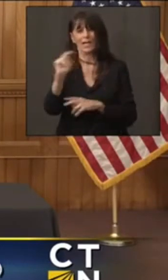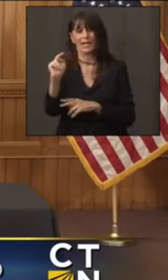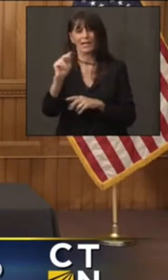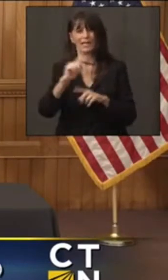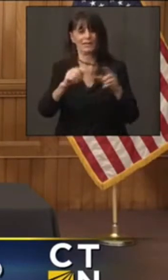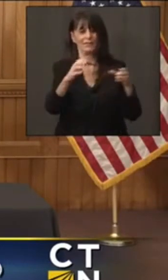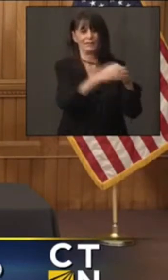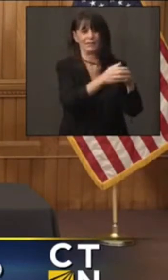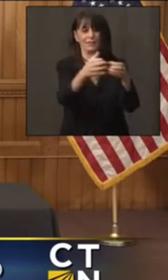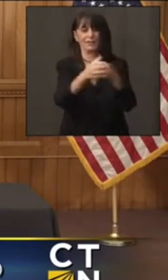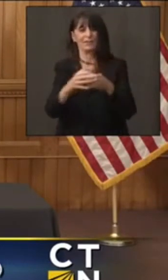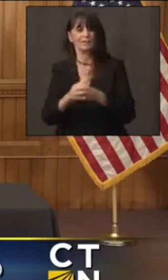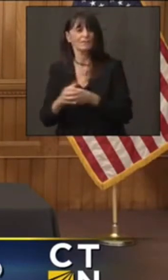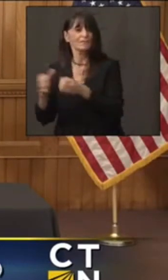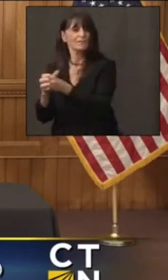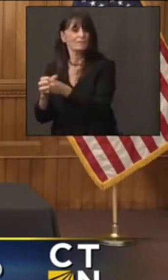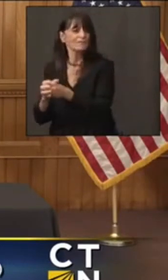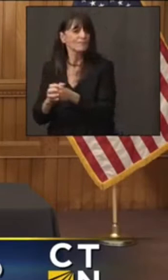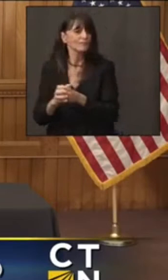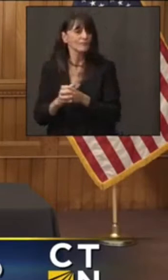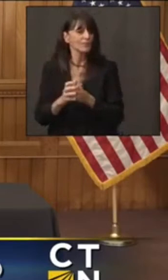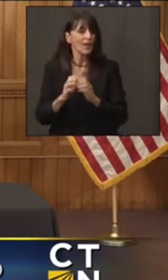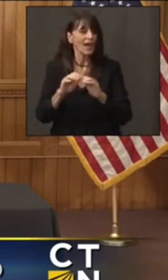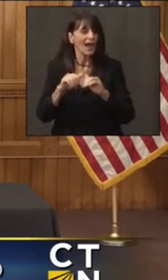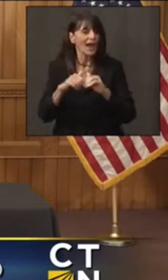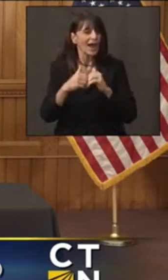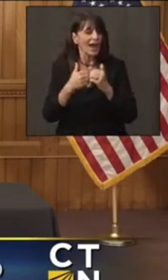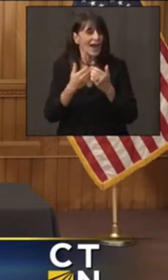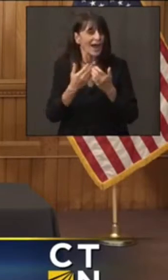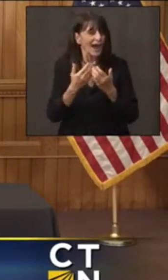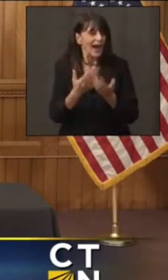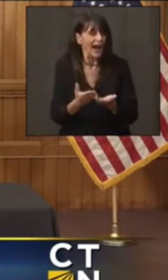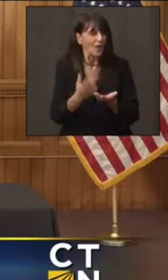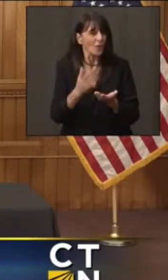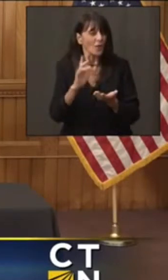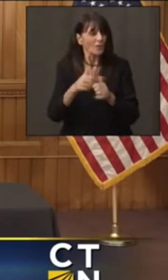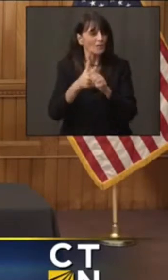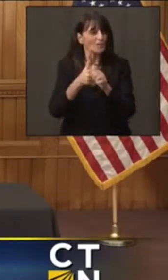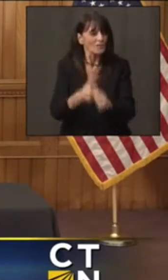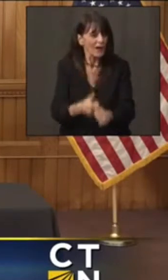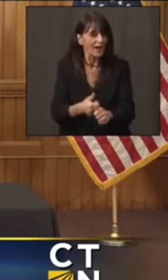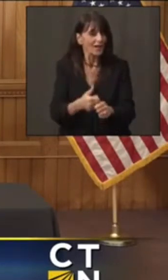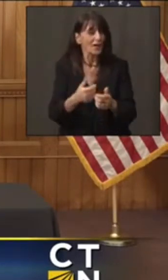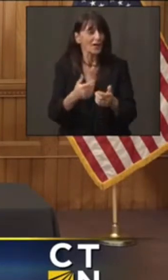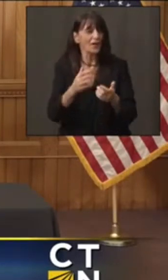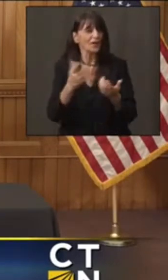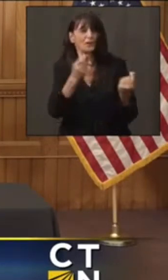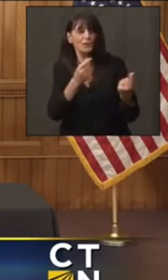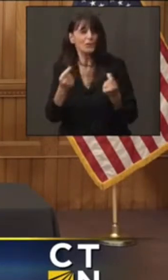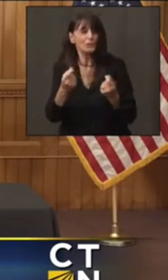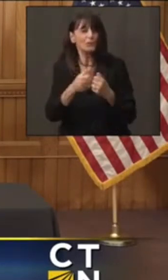So how does that fit in with Connecticut's current status and any concerns that you all have for how these should